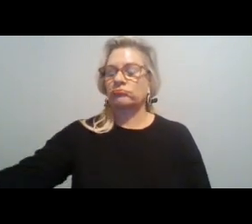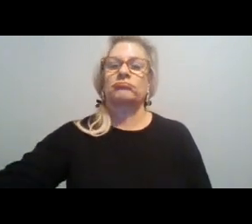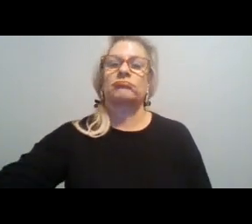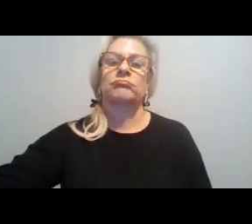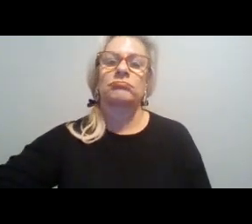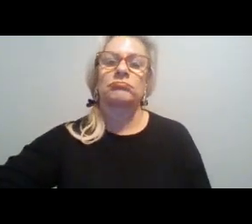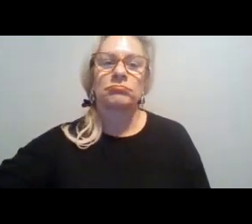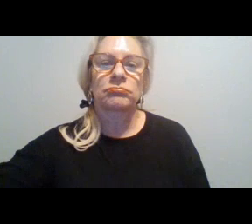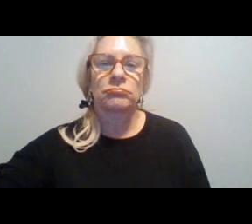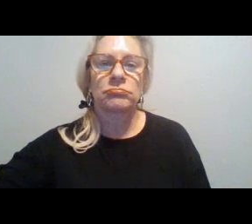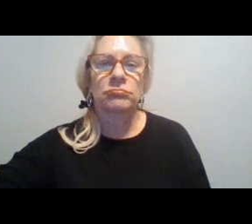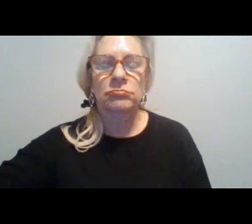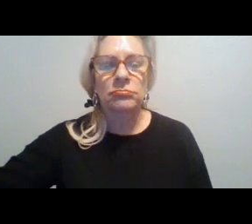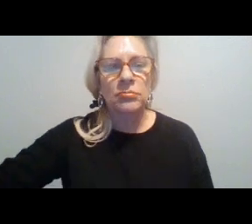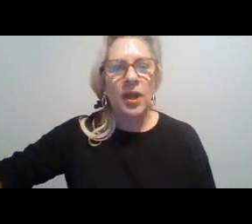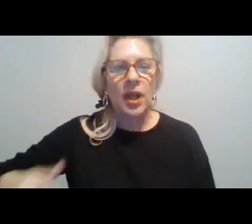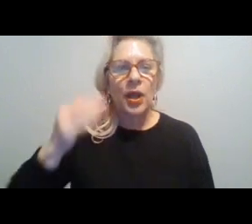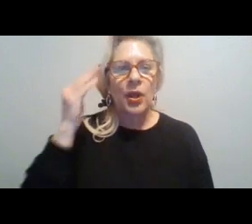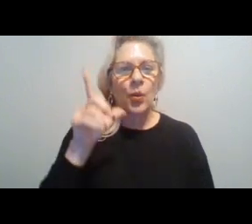I know Lori